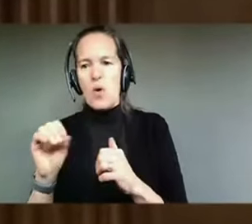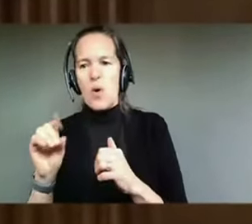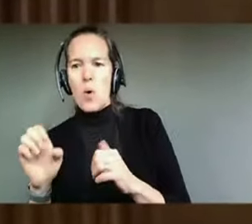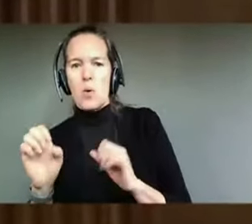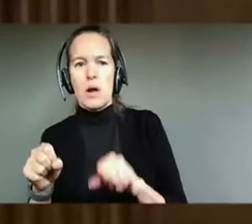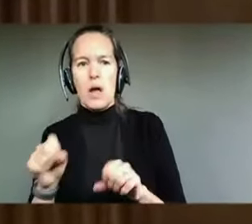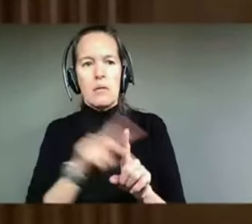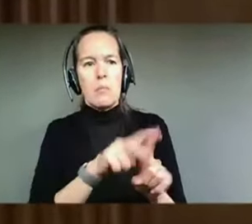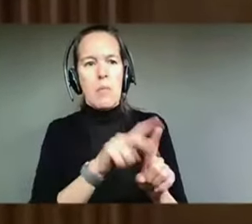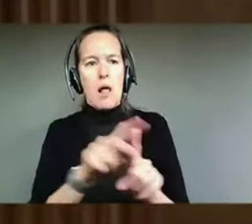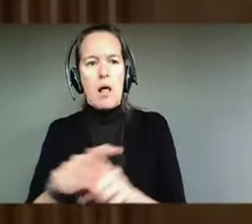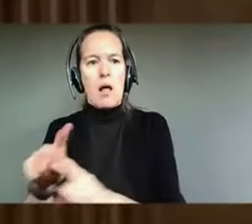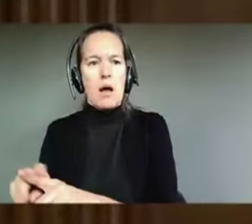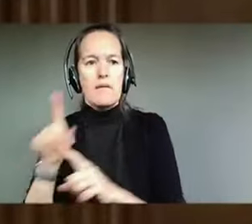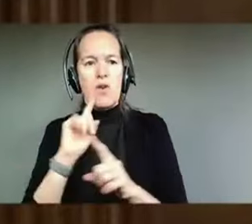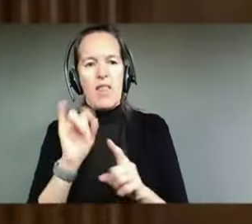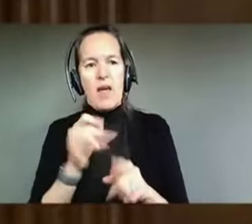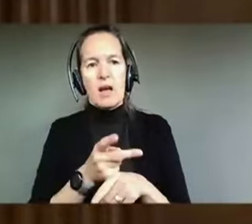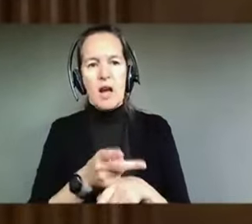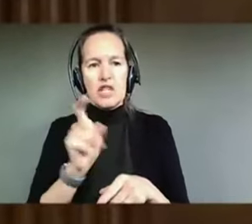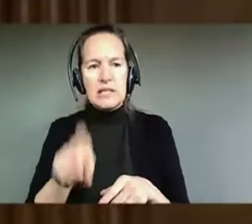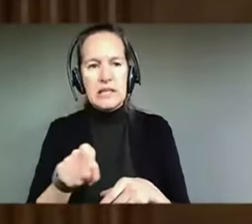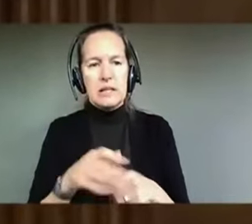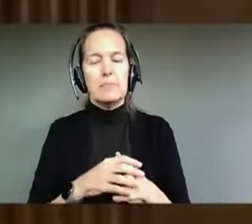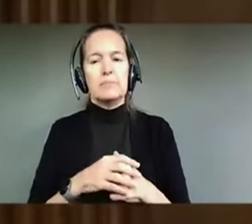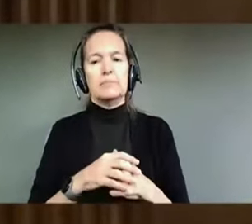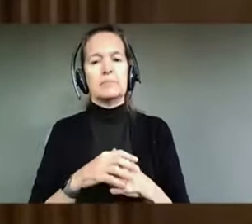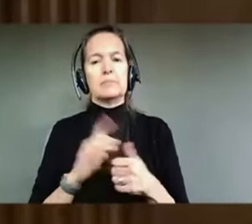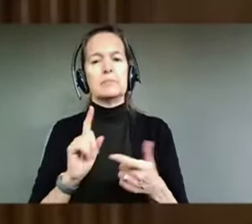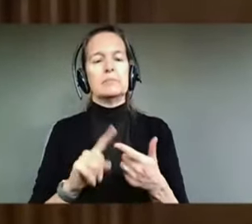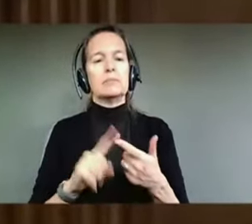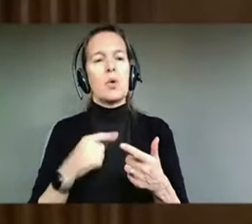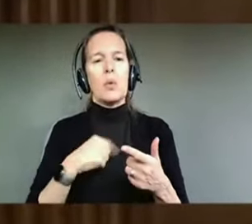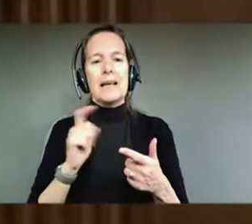needed. Three, we have to prevent the recurrence or